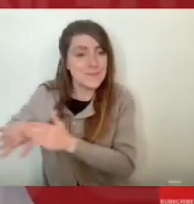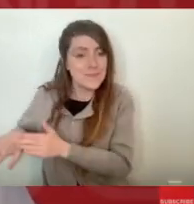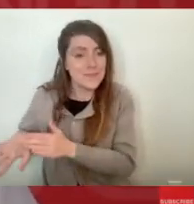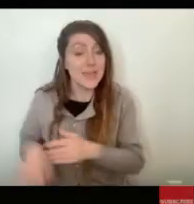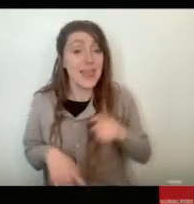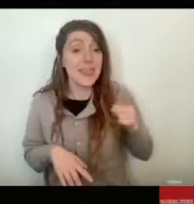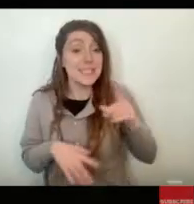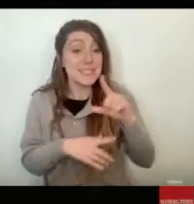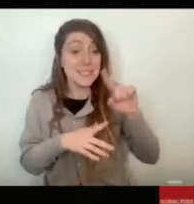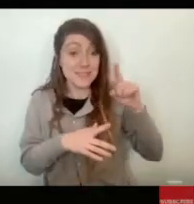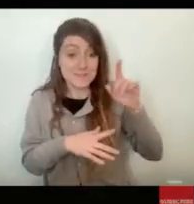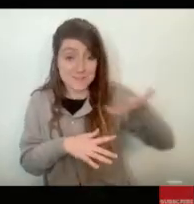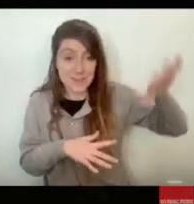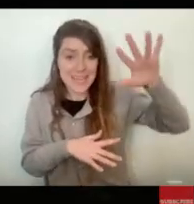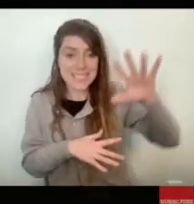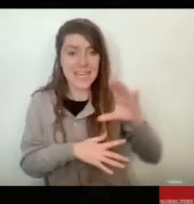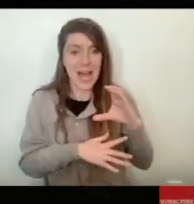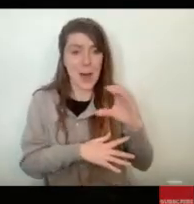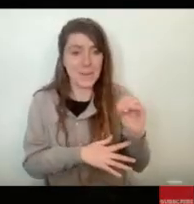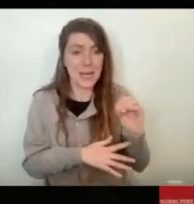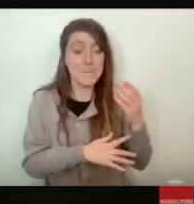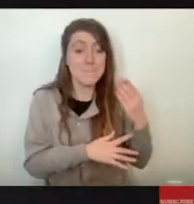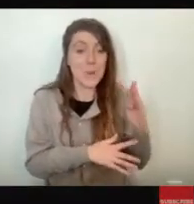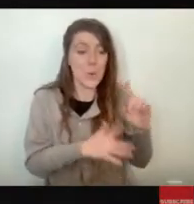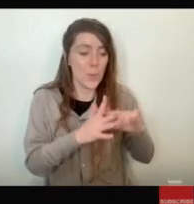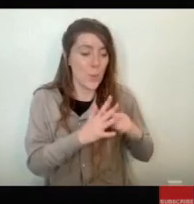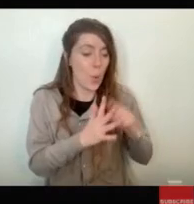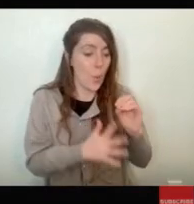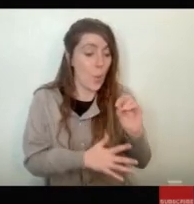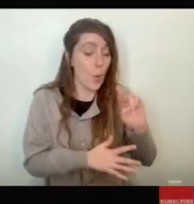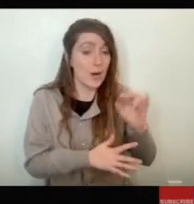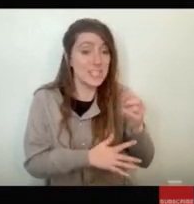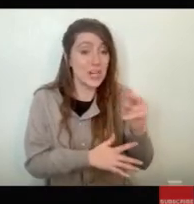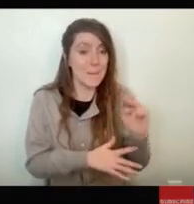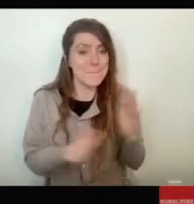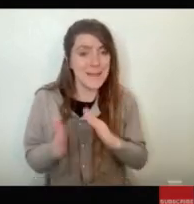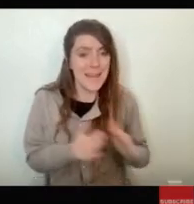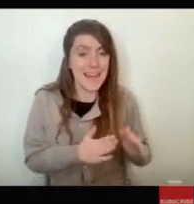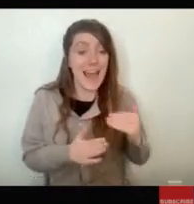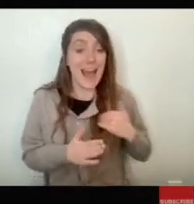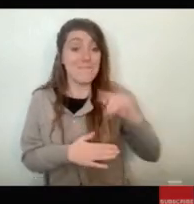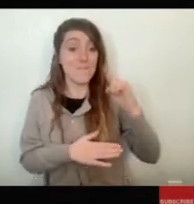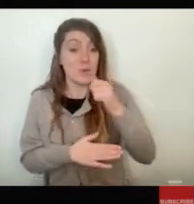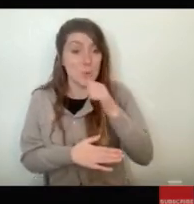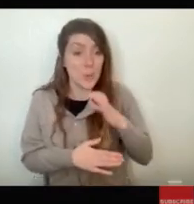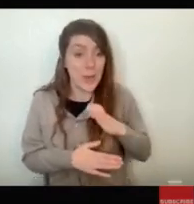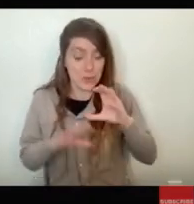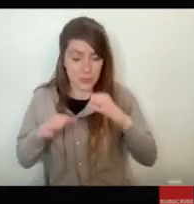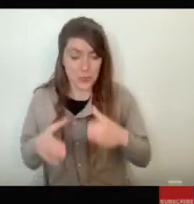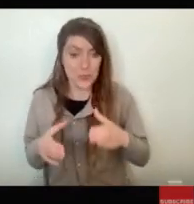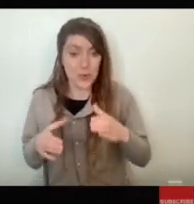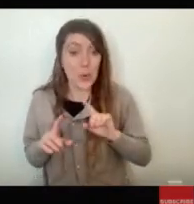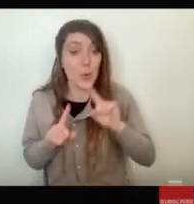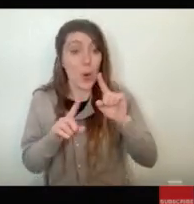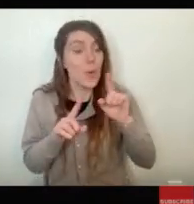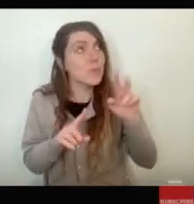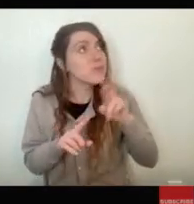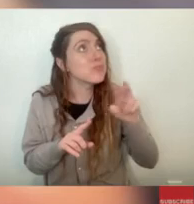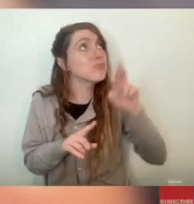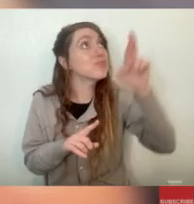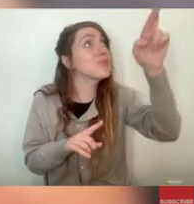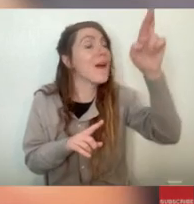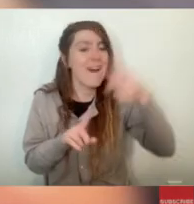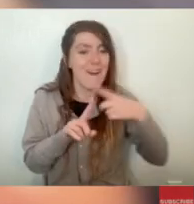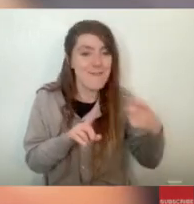Blue Origin, planning to launch the first all-female crew in over 60 years to the edge of space and back from its launch site in